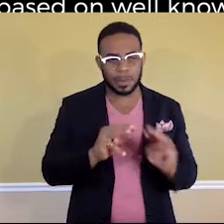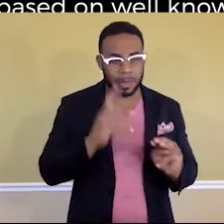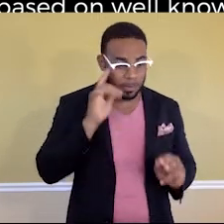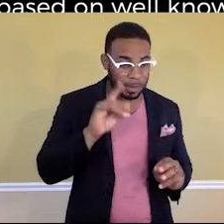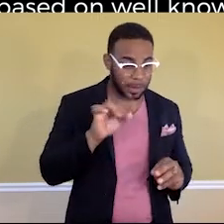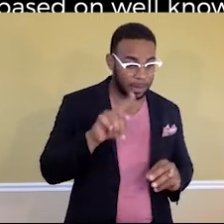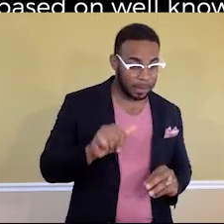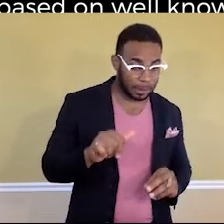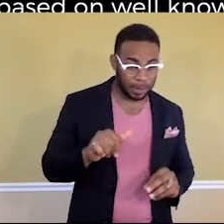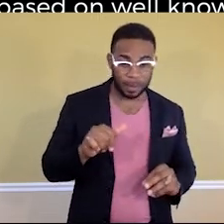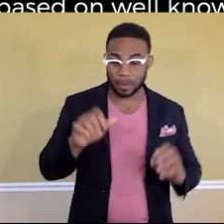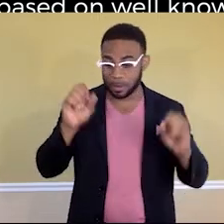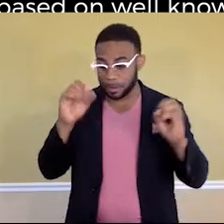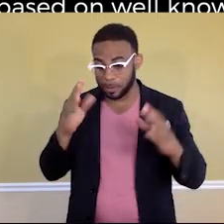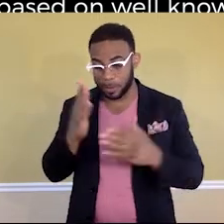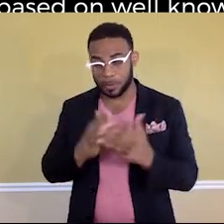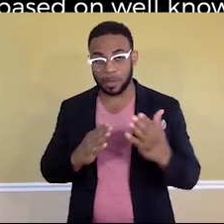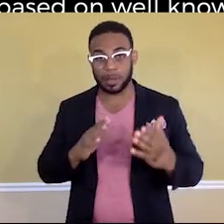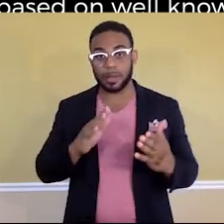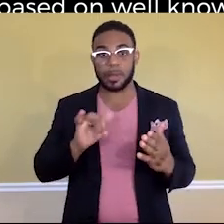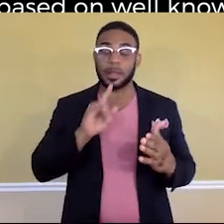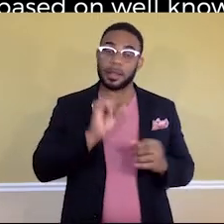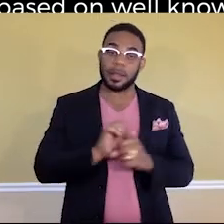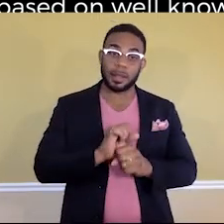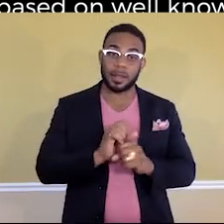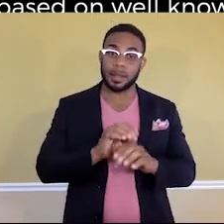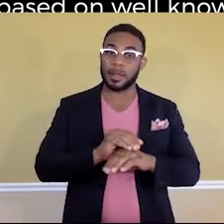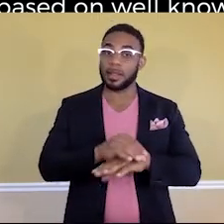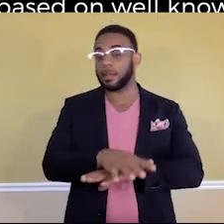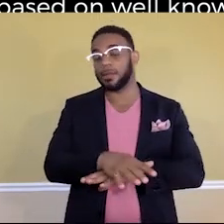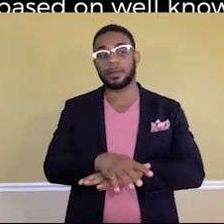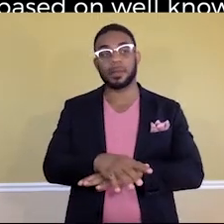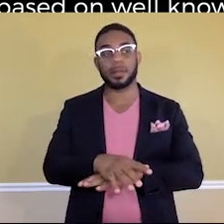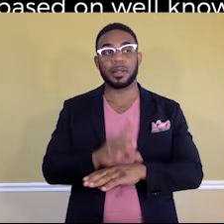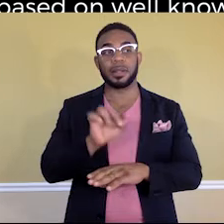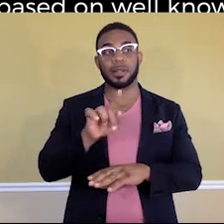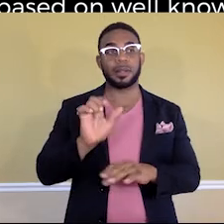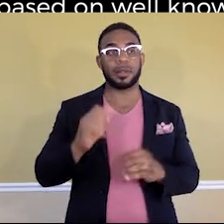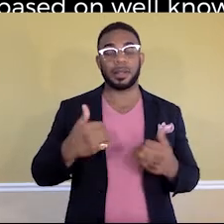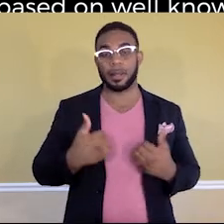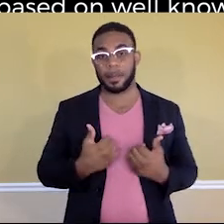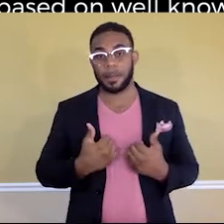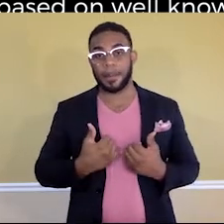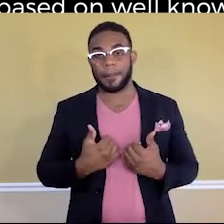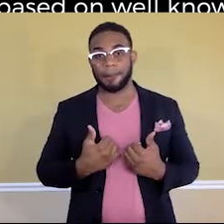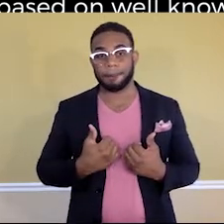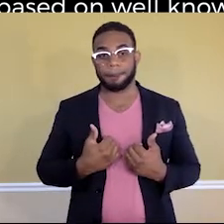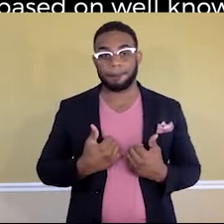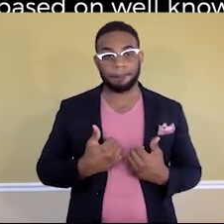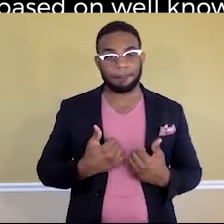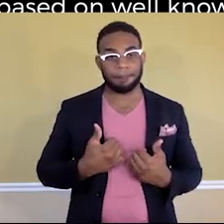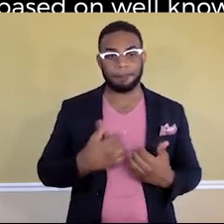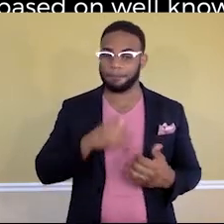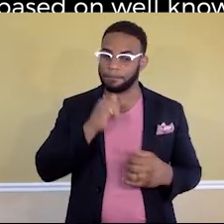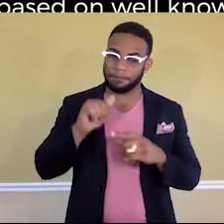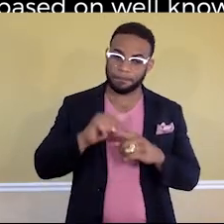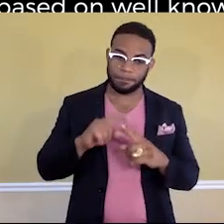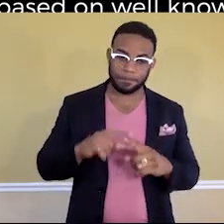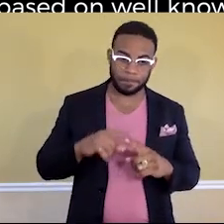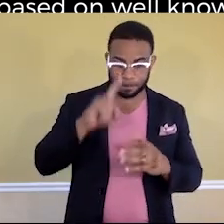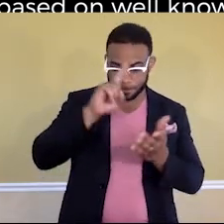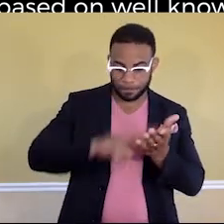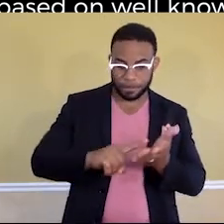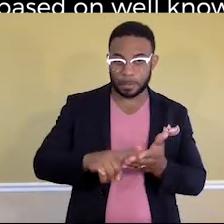that data, so many factors that actually influence the data we have, we're not trained to